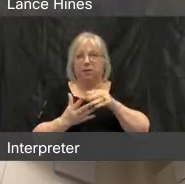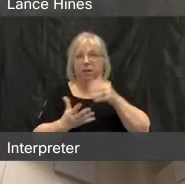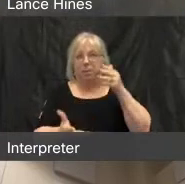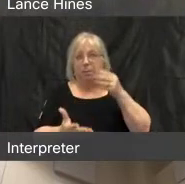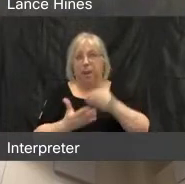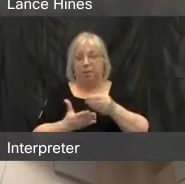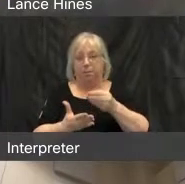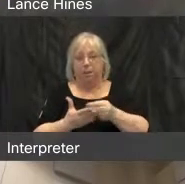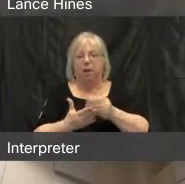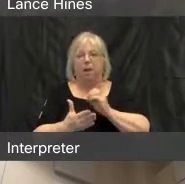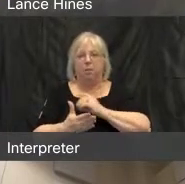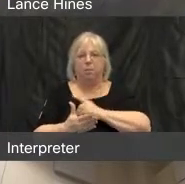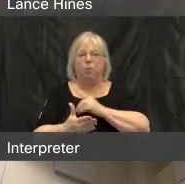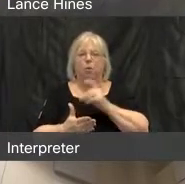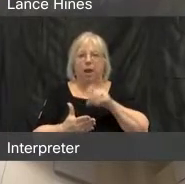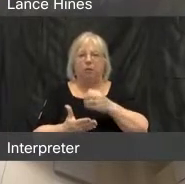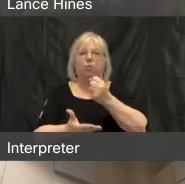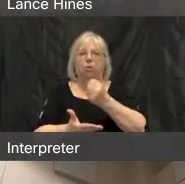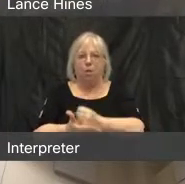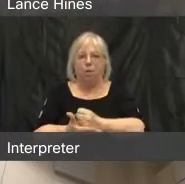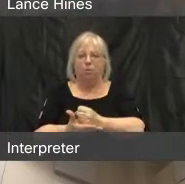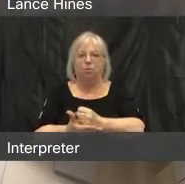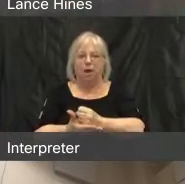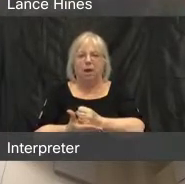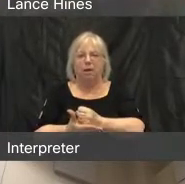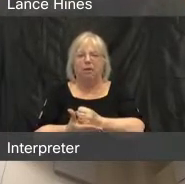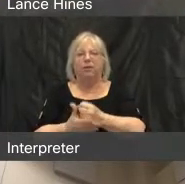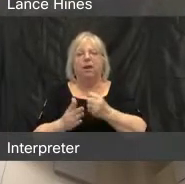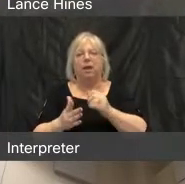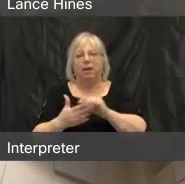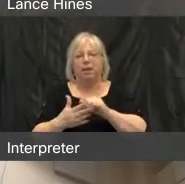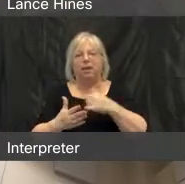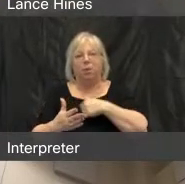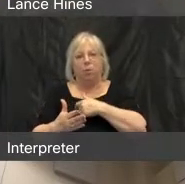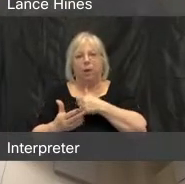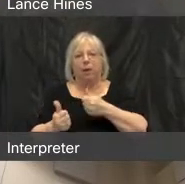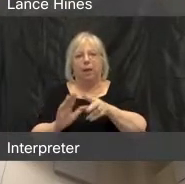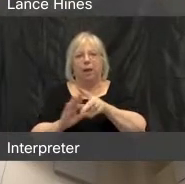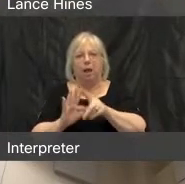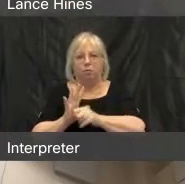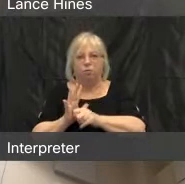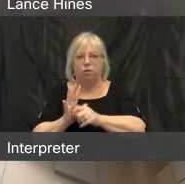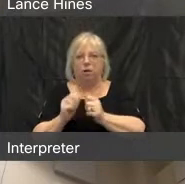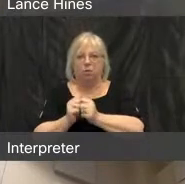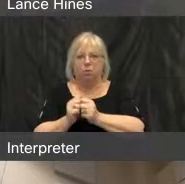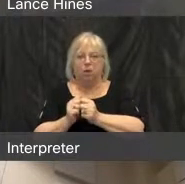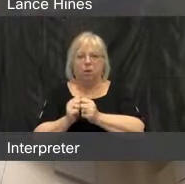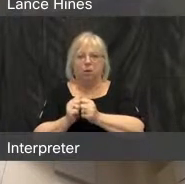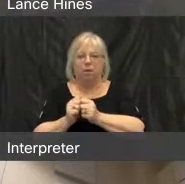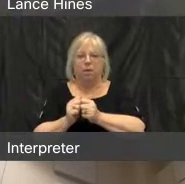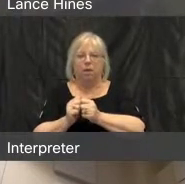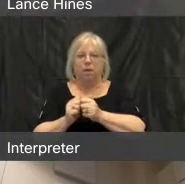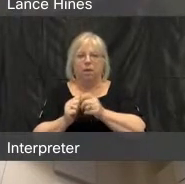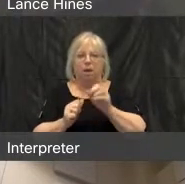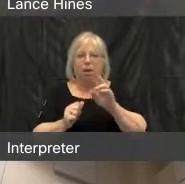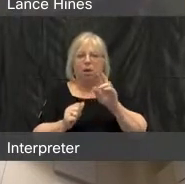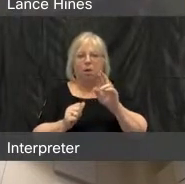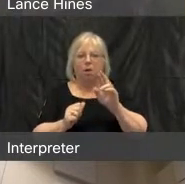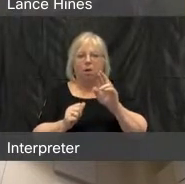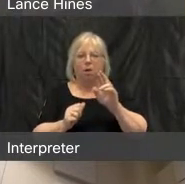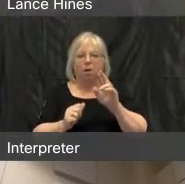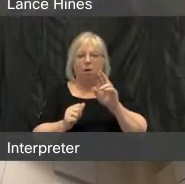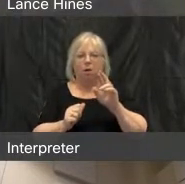amount, the board has to authorize me to enter into a contract with the with Arkansas